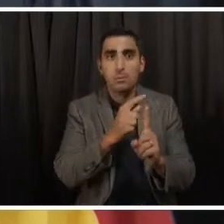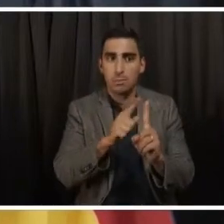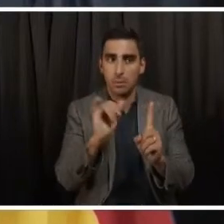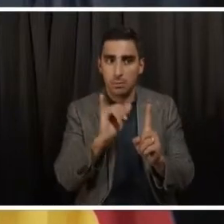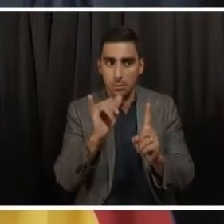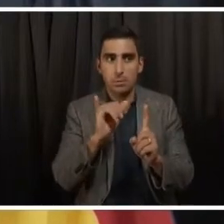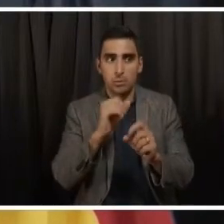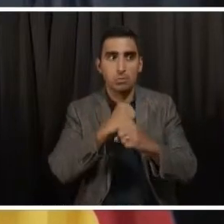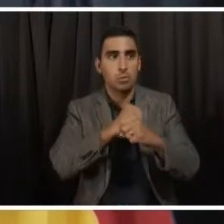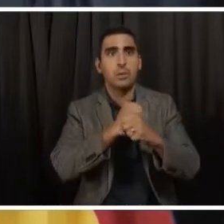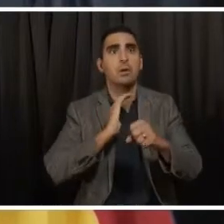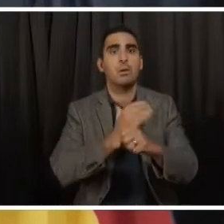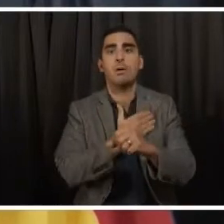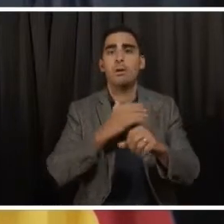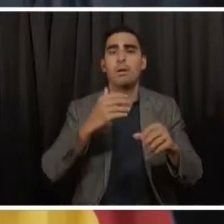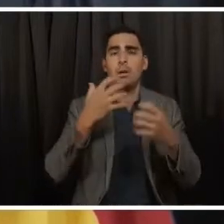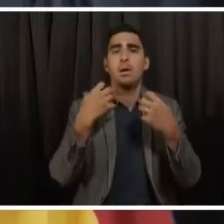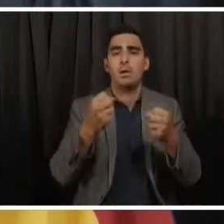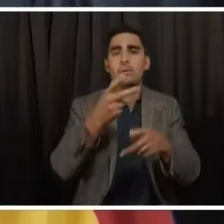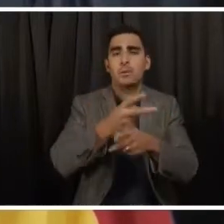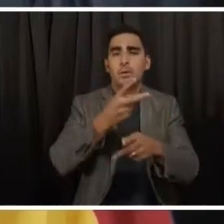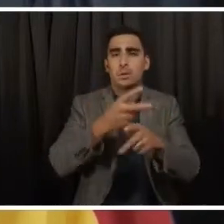protect our overall healthcare capacity.